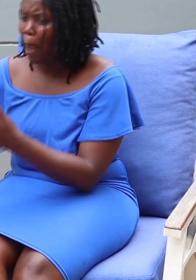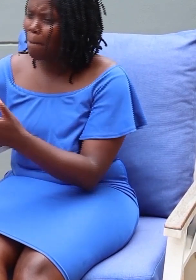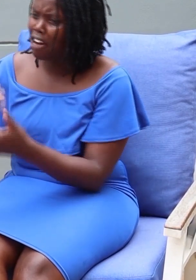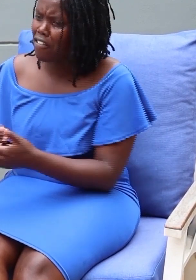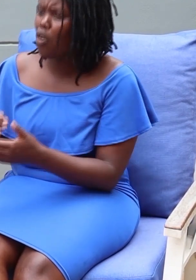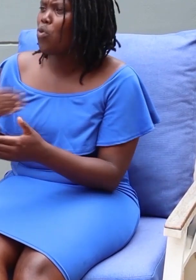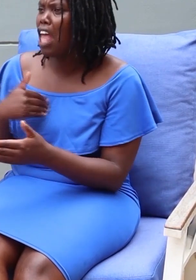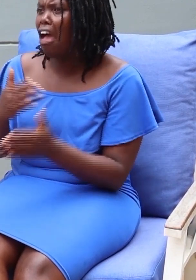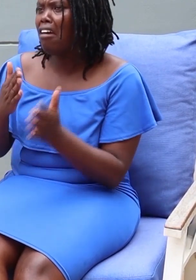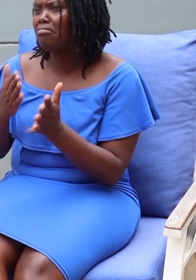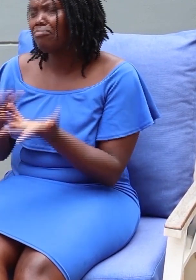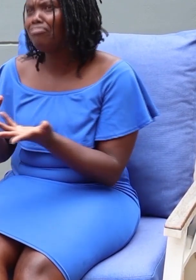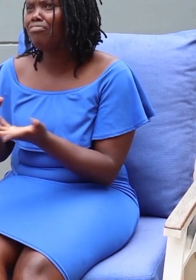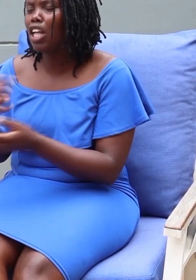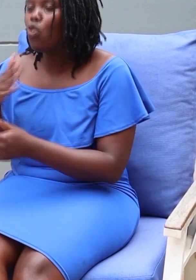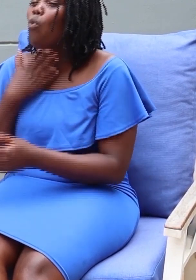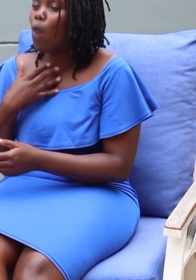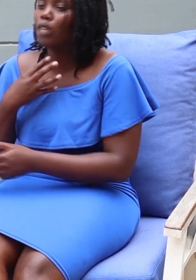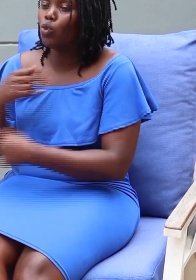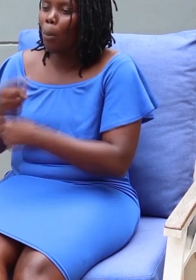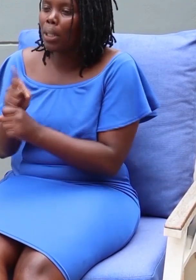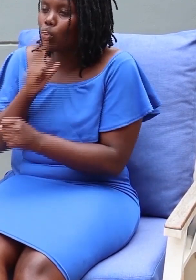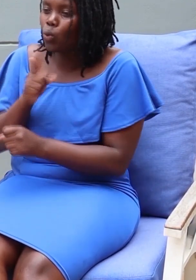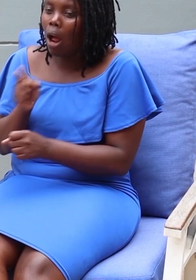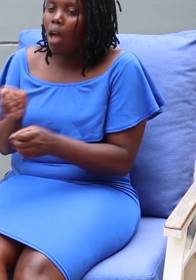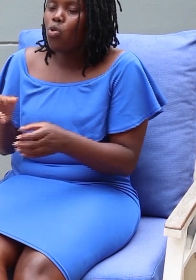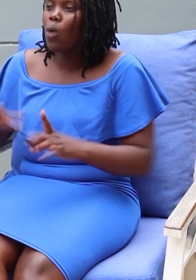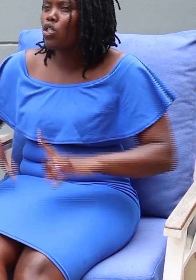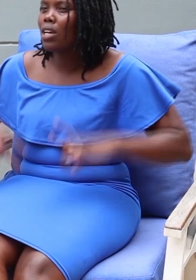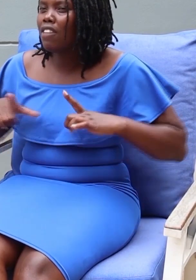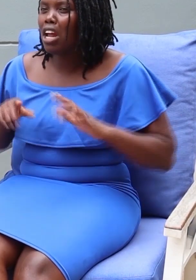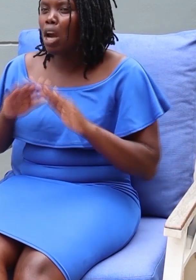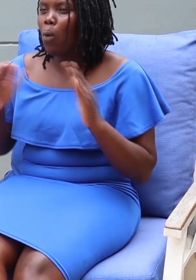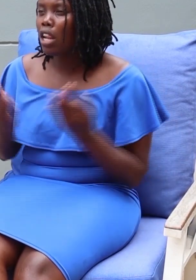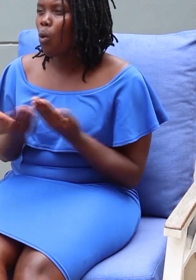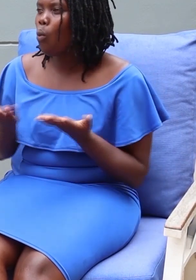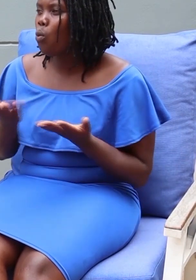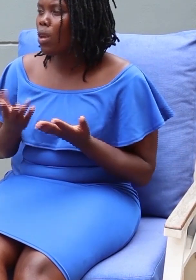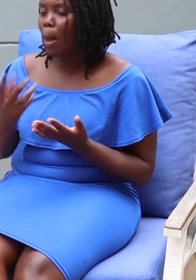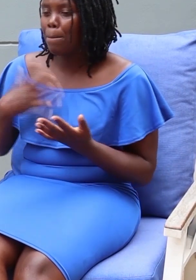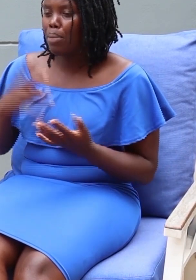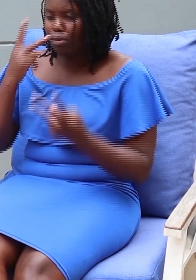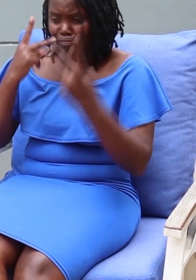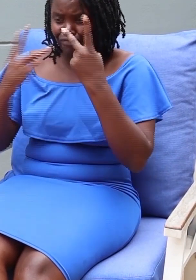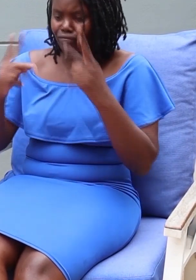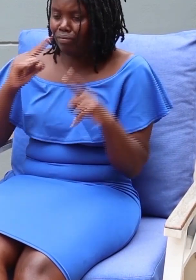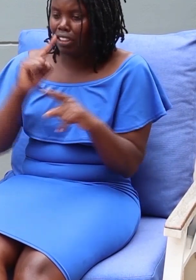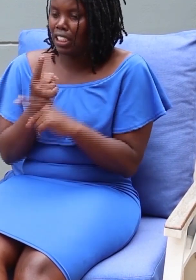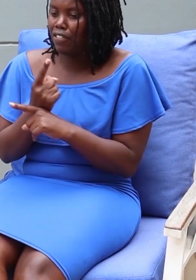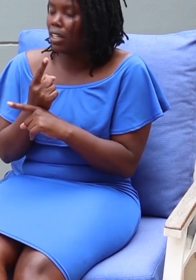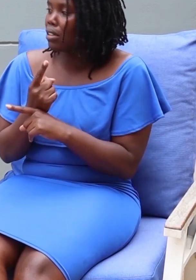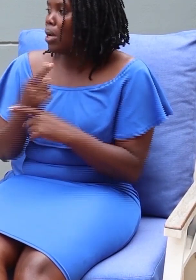previously in our first episode, you say that you want to make sure that you want to make a world